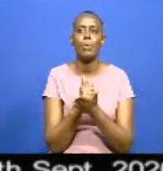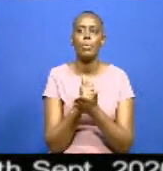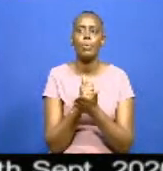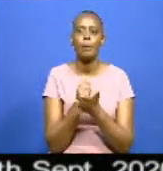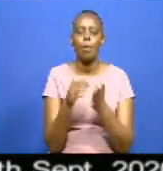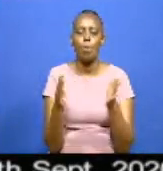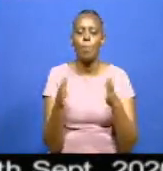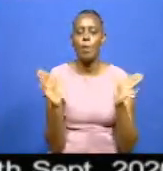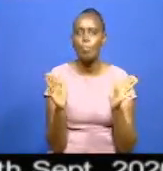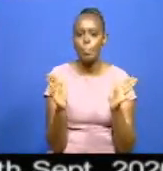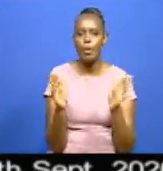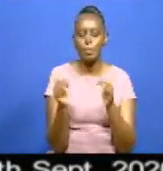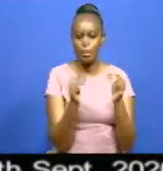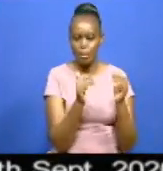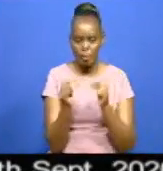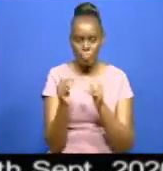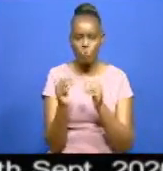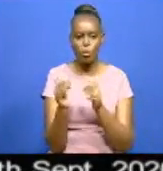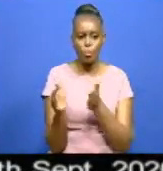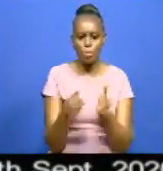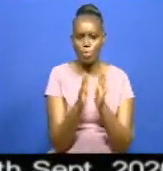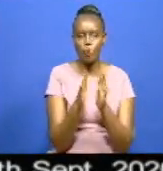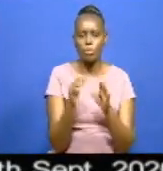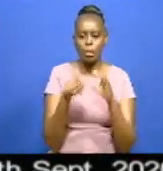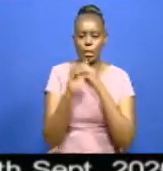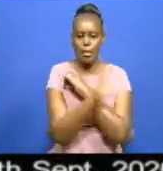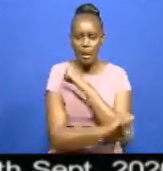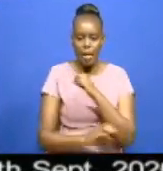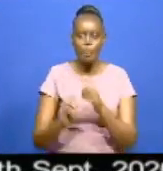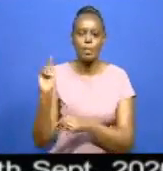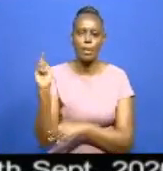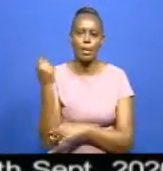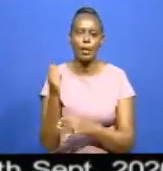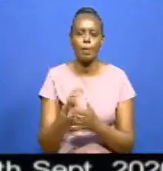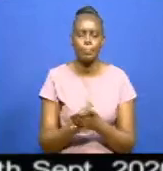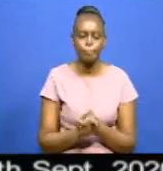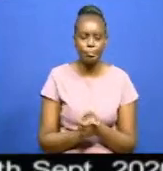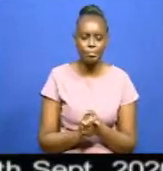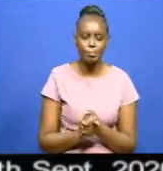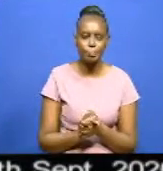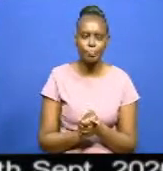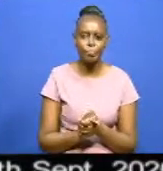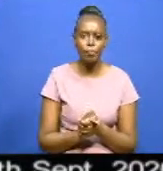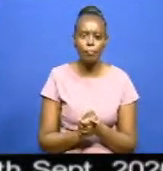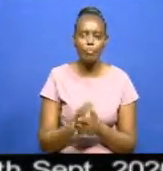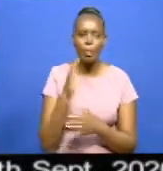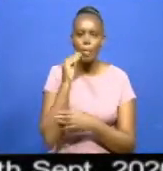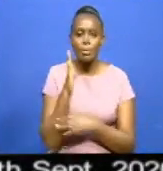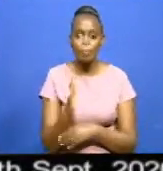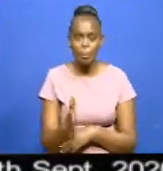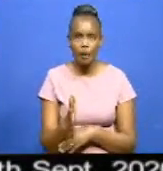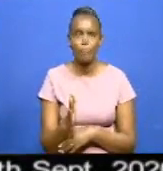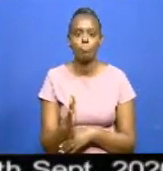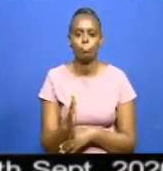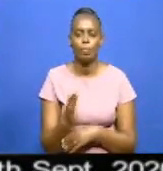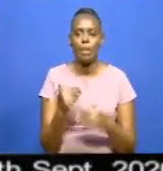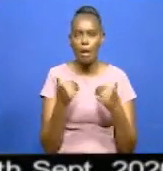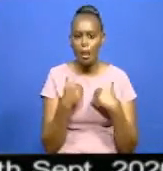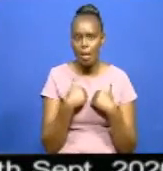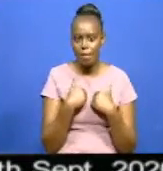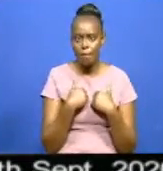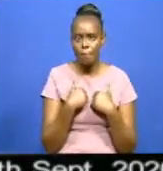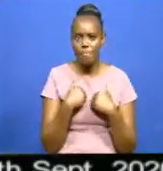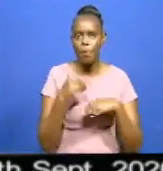and opening the democratic space in this country. Mr. Speaker, I just want to speak on